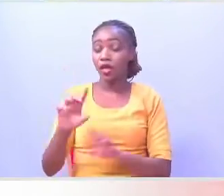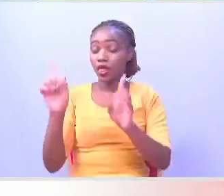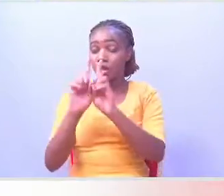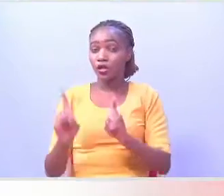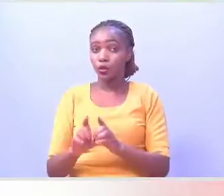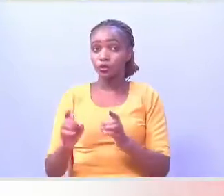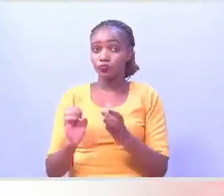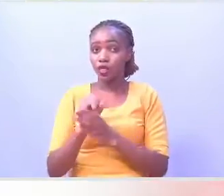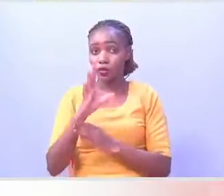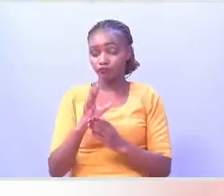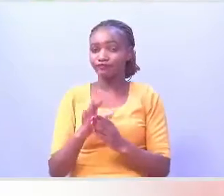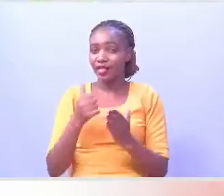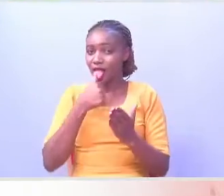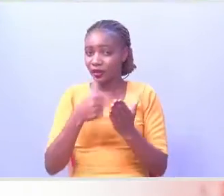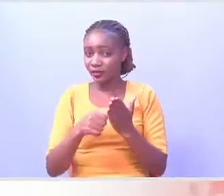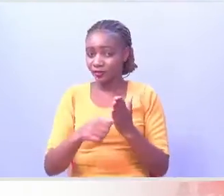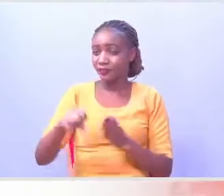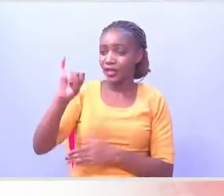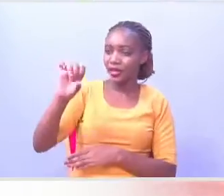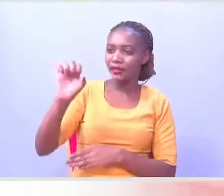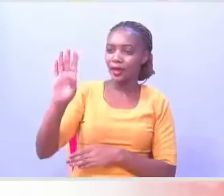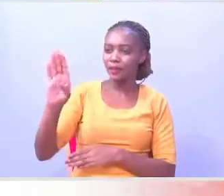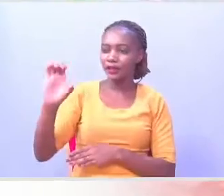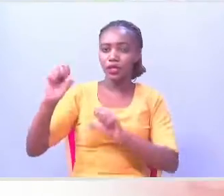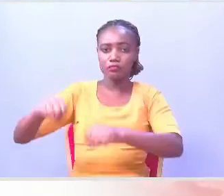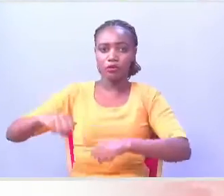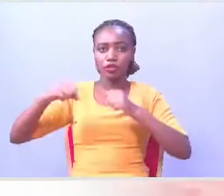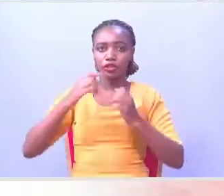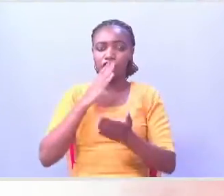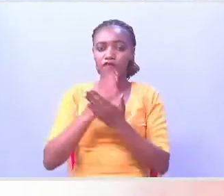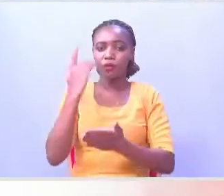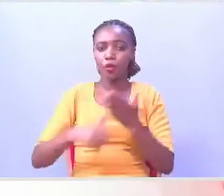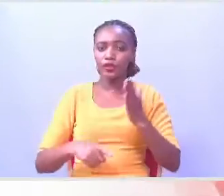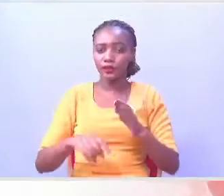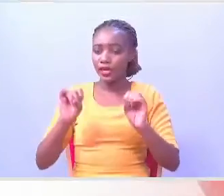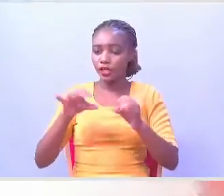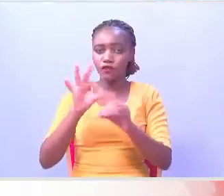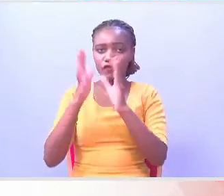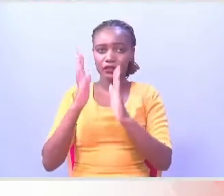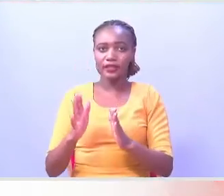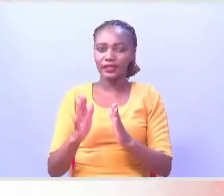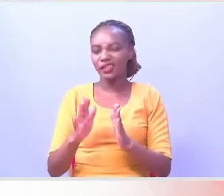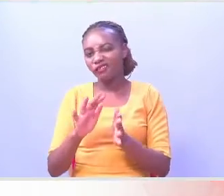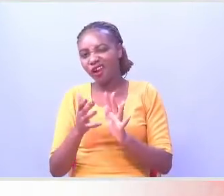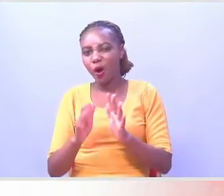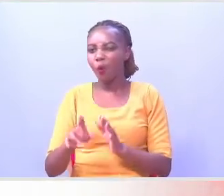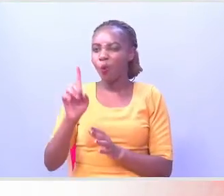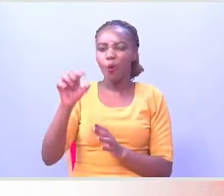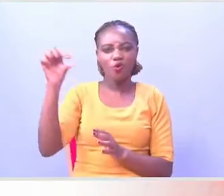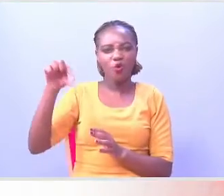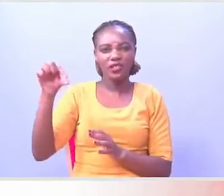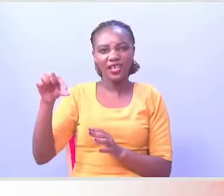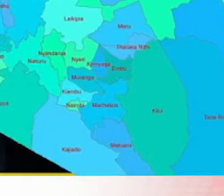Through a press statement, IEBC chairperson Wafula Chebukati confirmed that the new voters account for only a quarter of the targeted 6